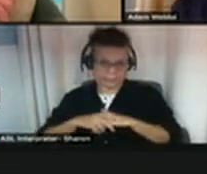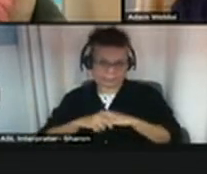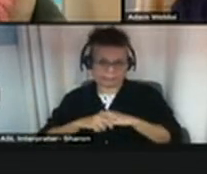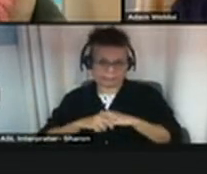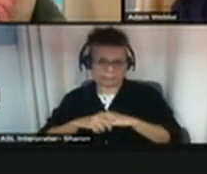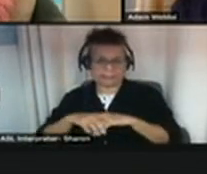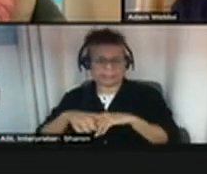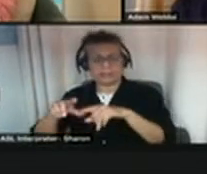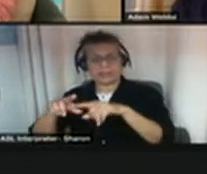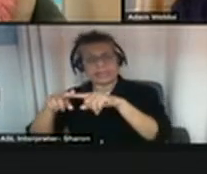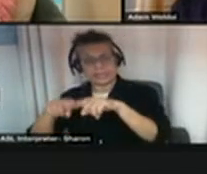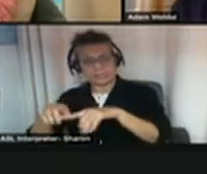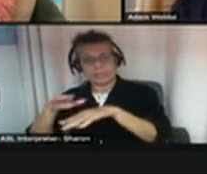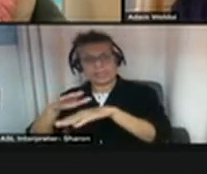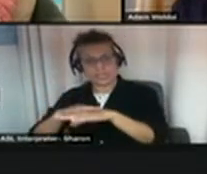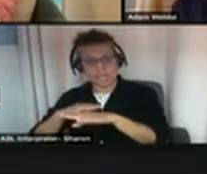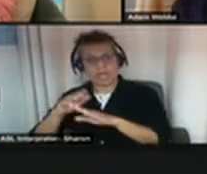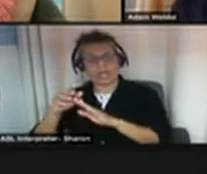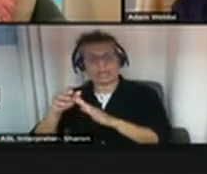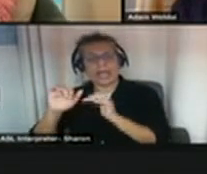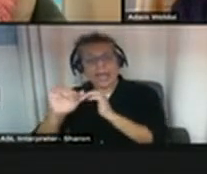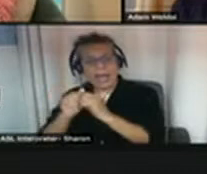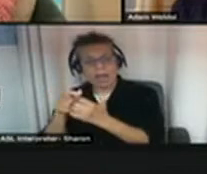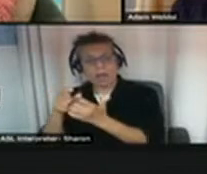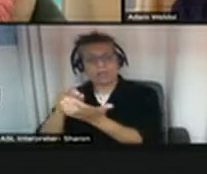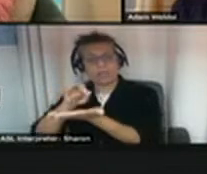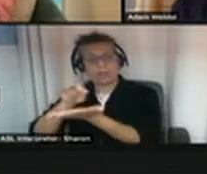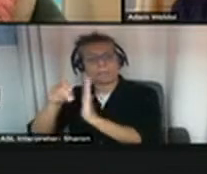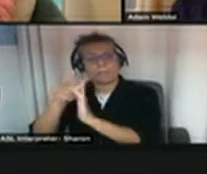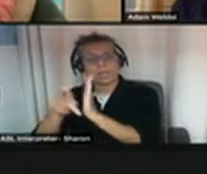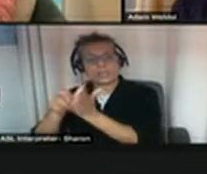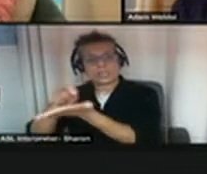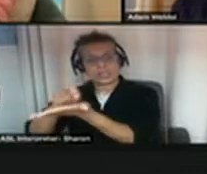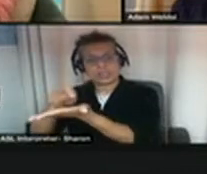based on, you know, the policy written. All right, very